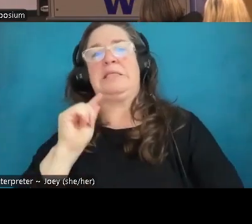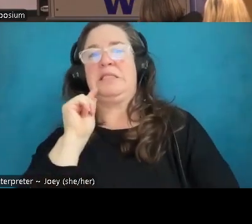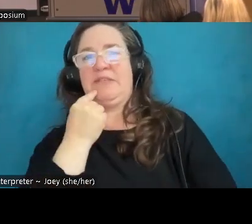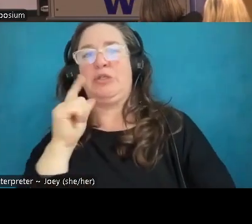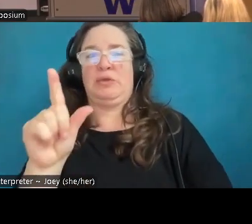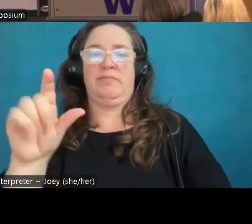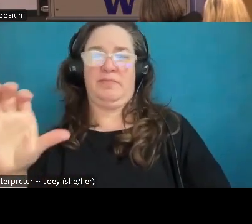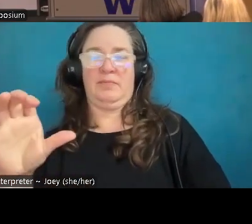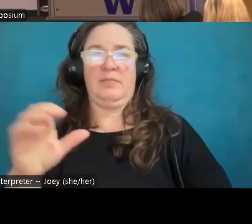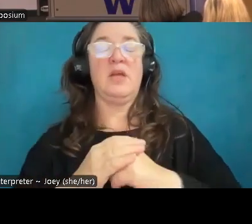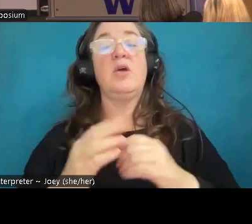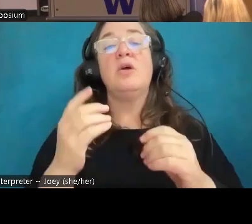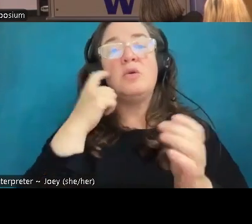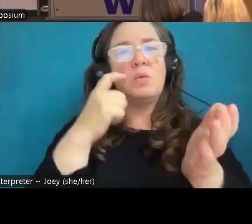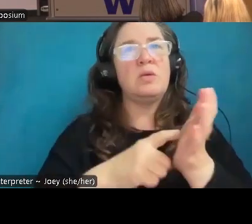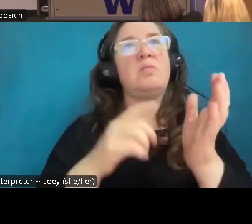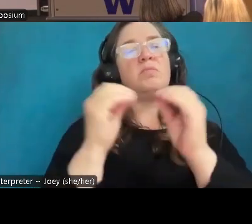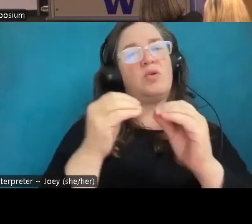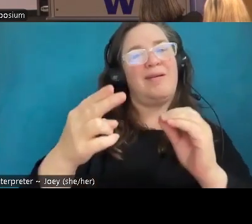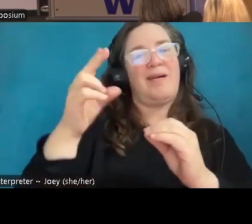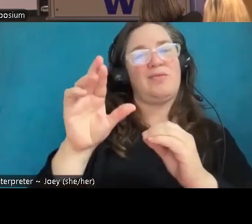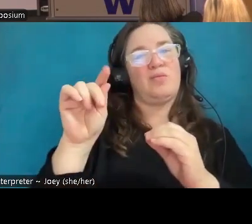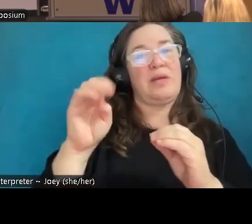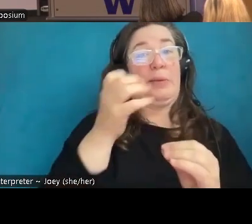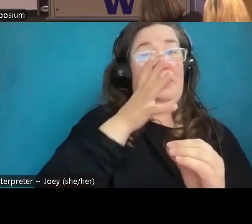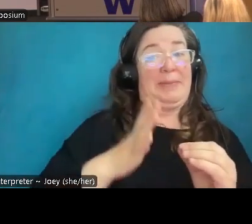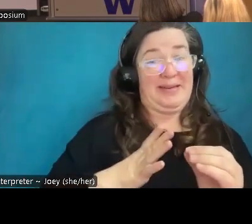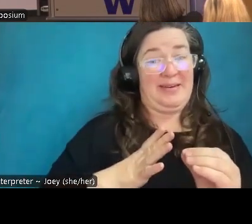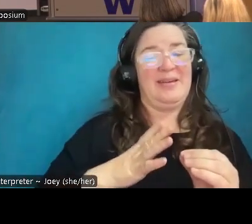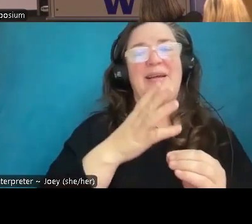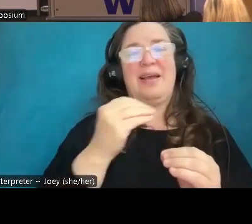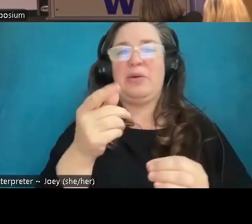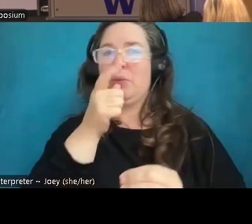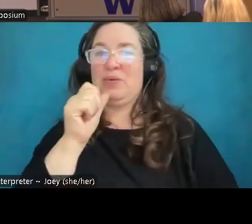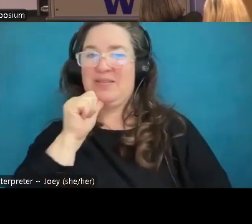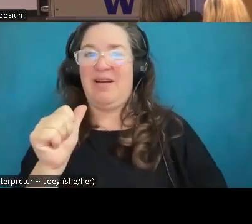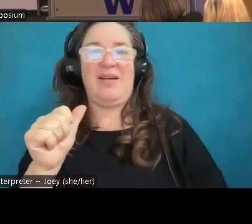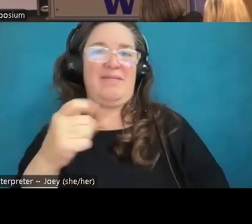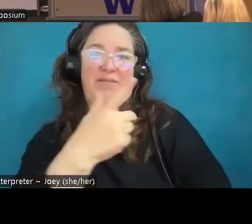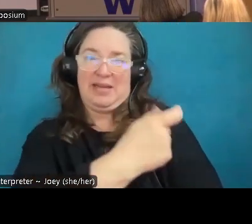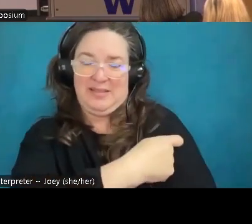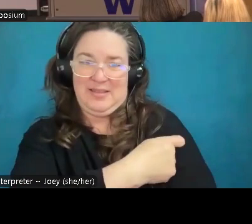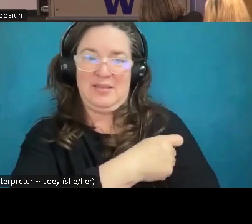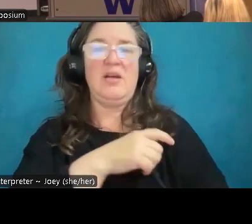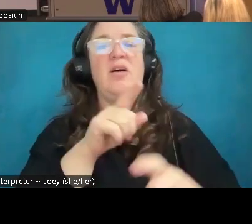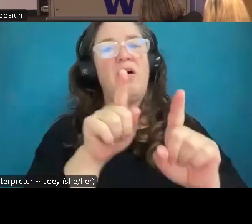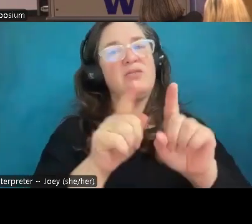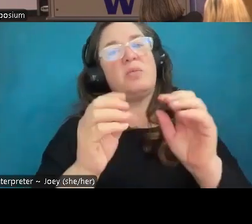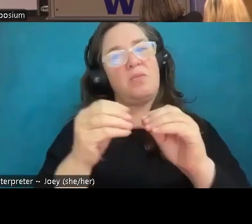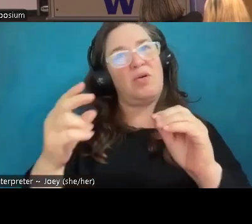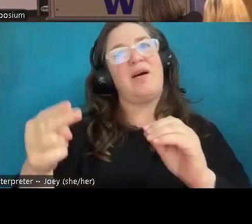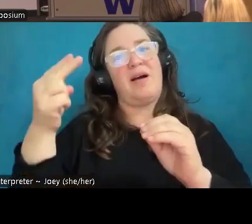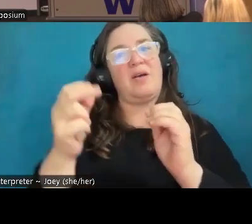women, those who are unvaccinated. Also not mentioned here, LGBTQ populations. We see it higher in